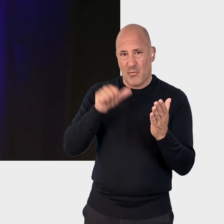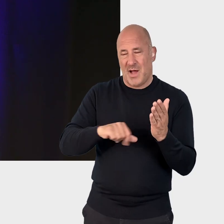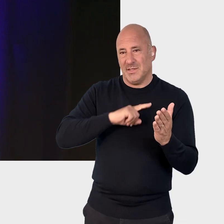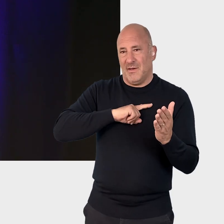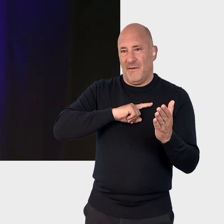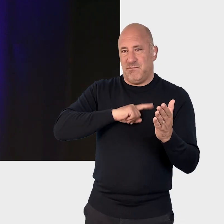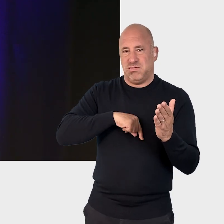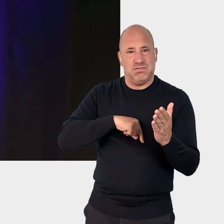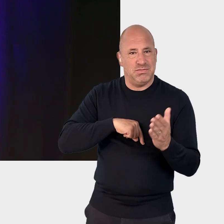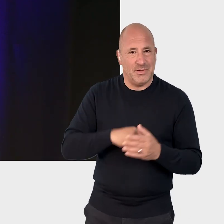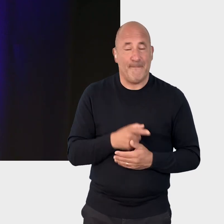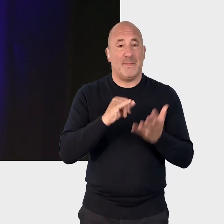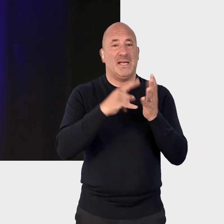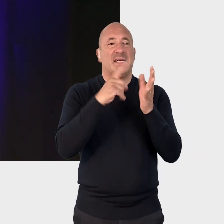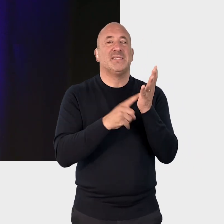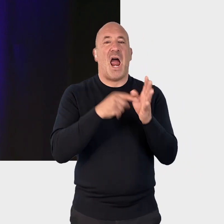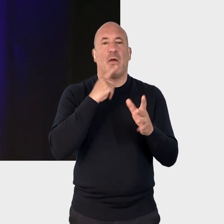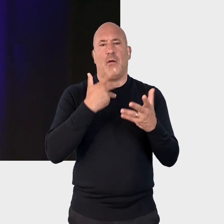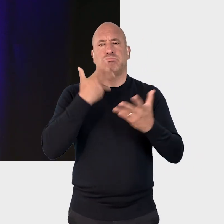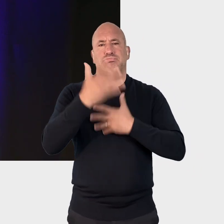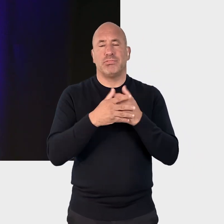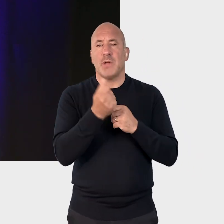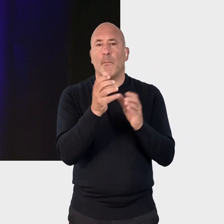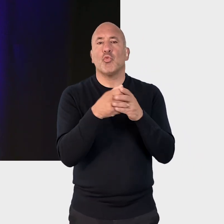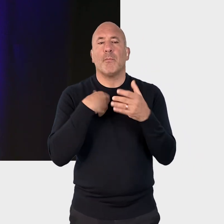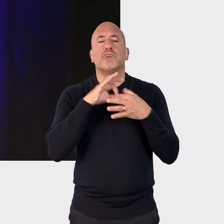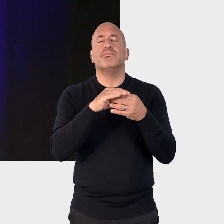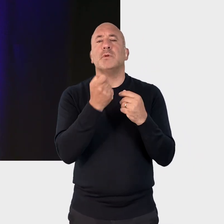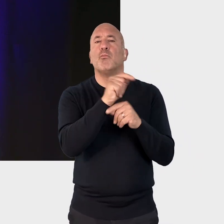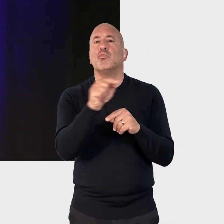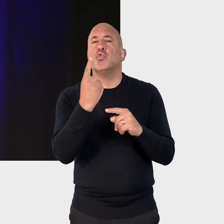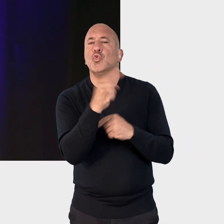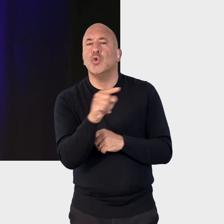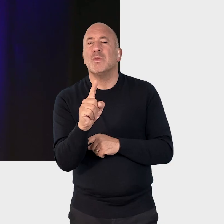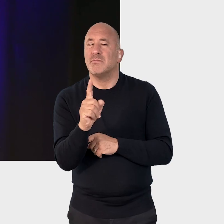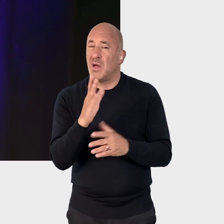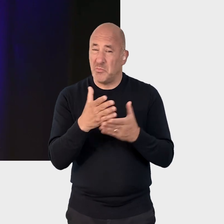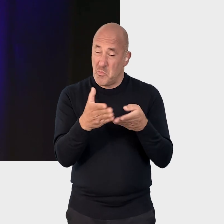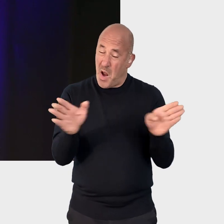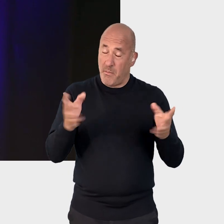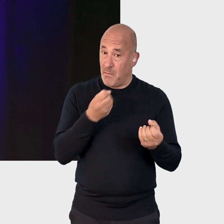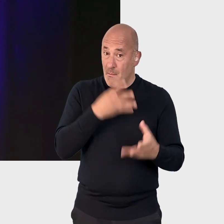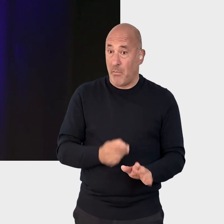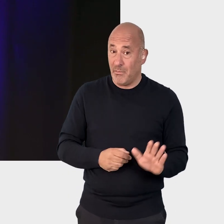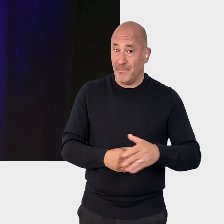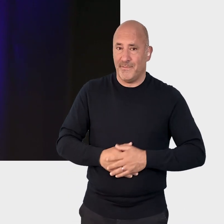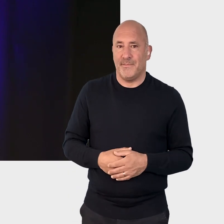community groups. Glad I got that right. And Sally's going to talk a little bit about just some of the groups that we have worked with, but it's